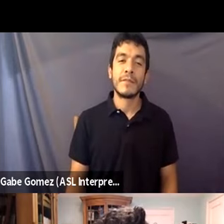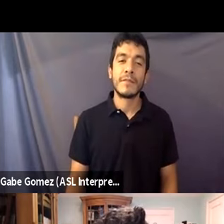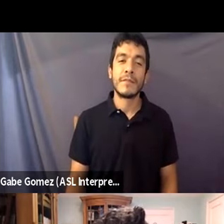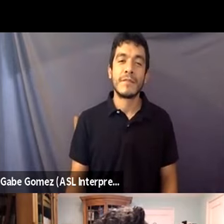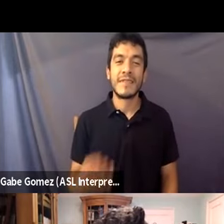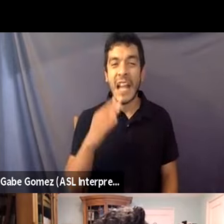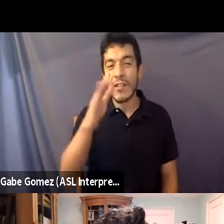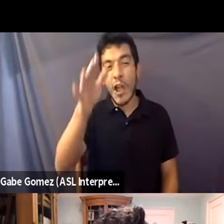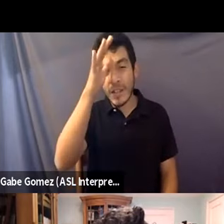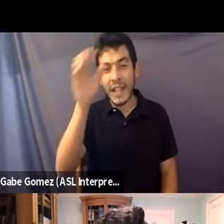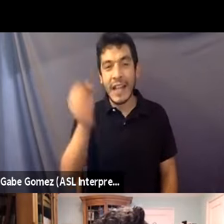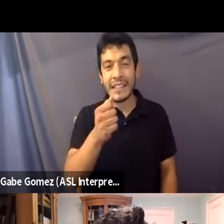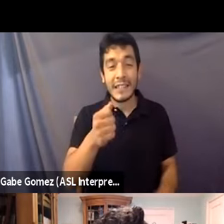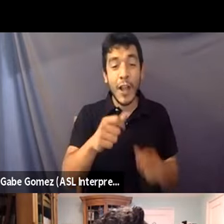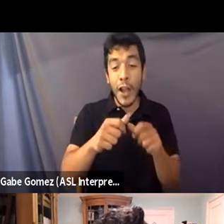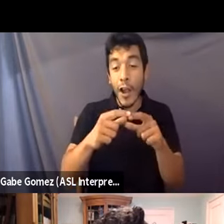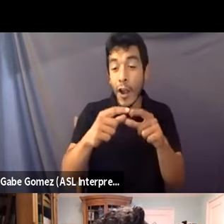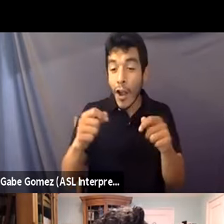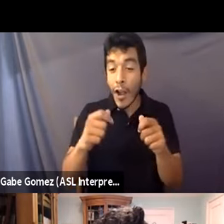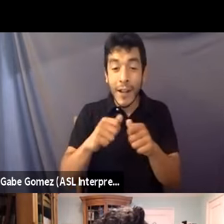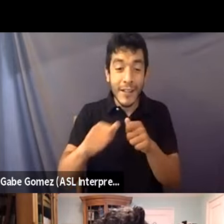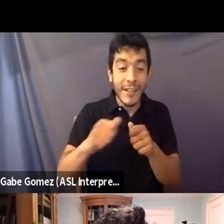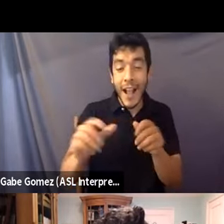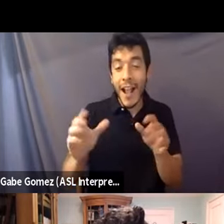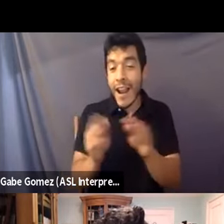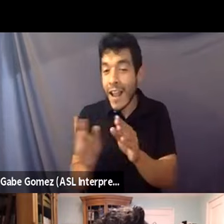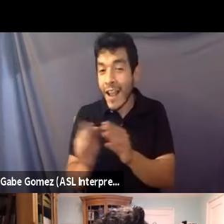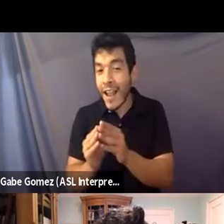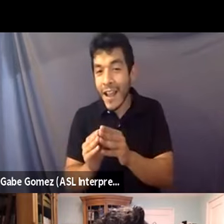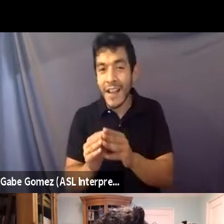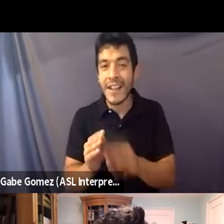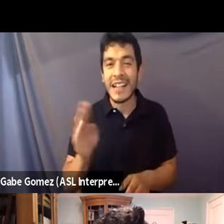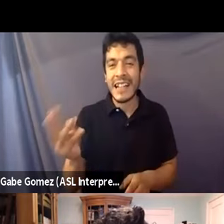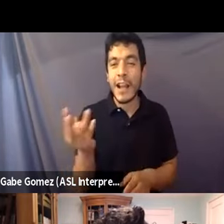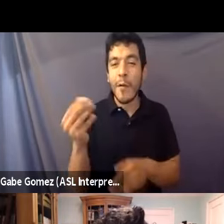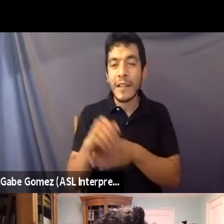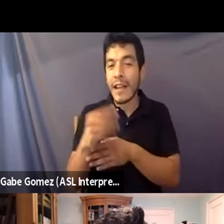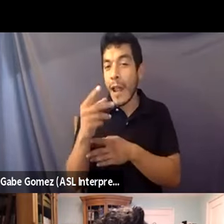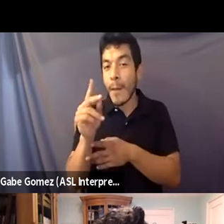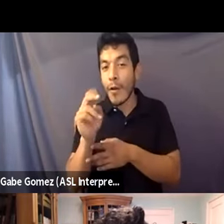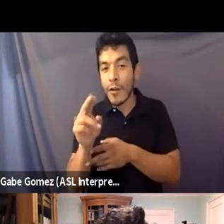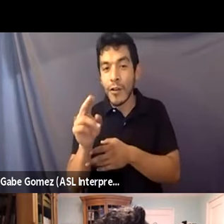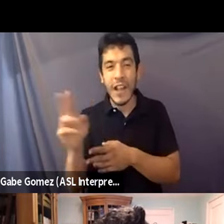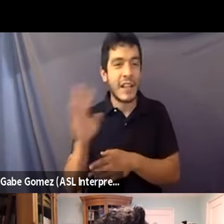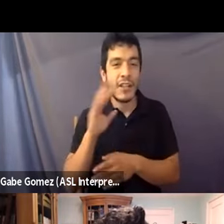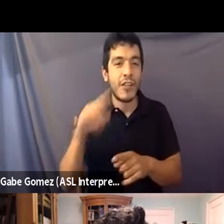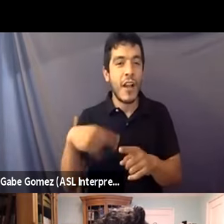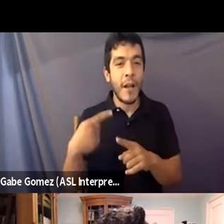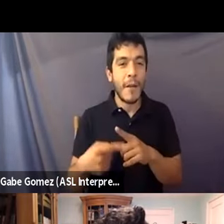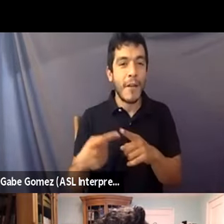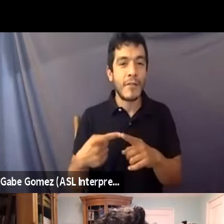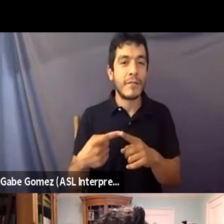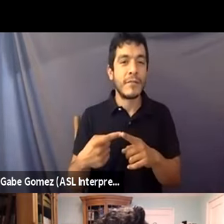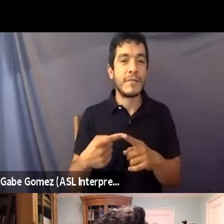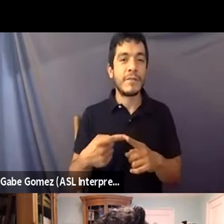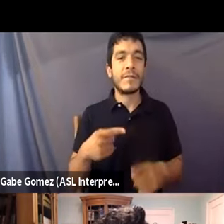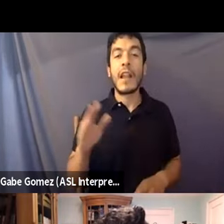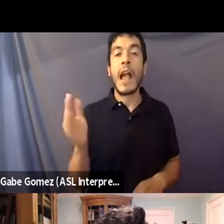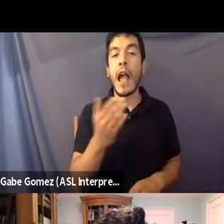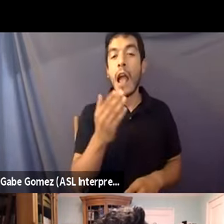circle, his poker club, poker, their Wednesday night poker that they're talking about, you know, these municipal